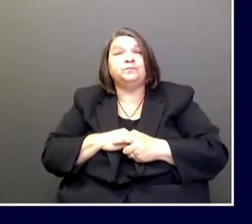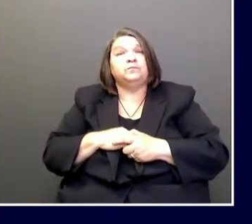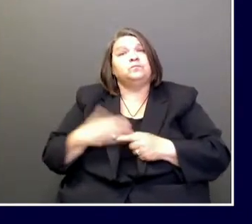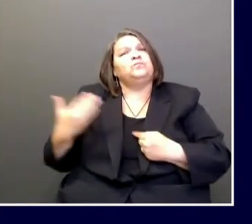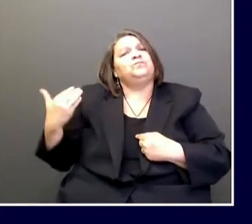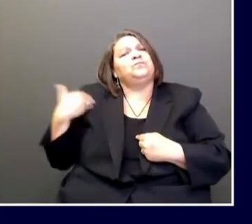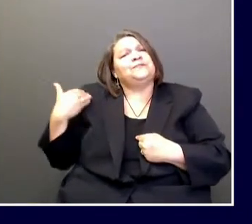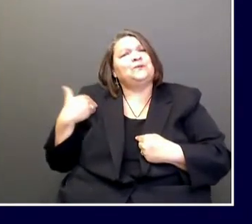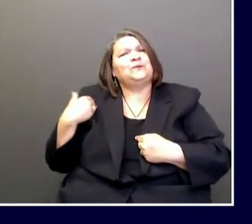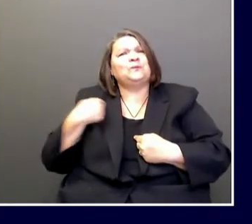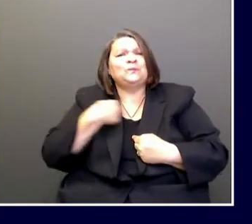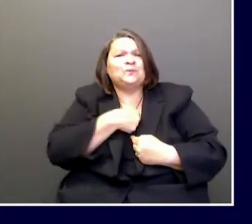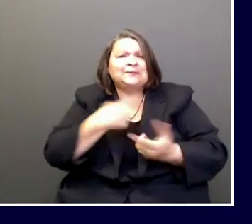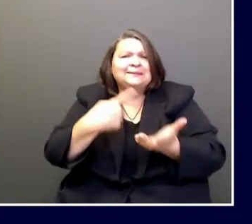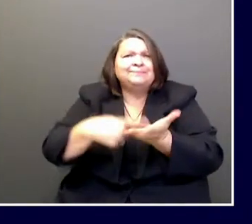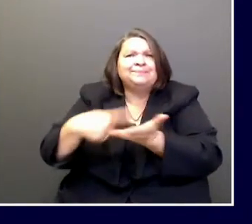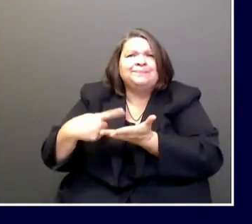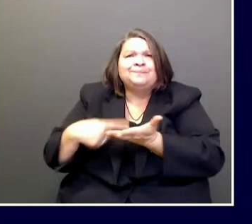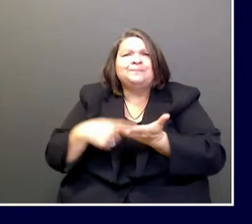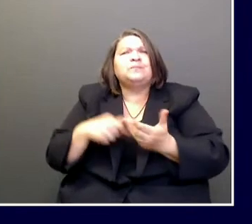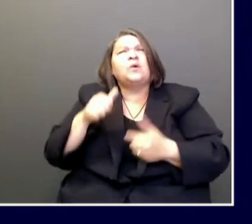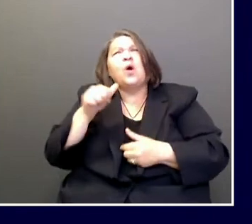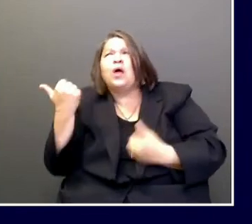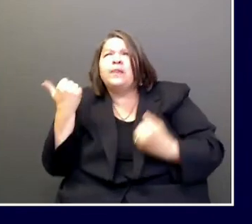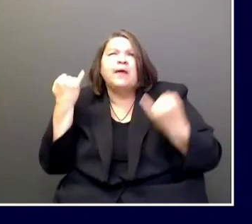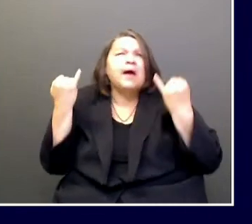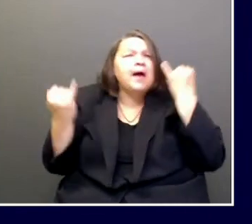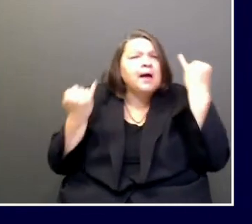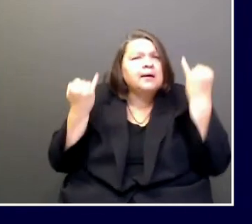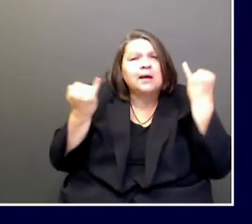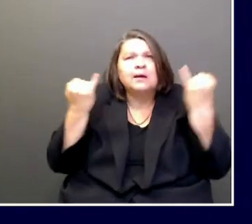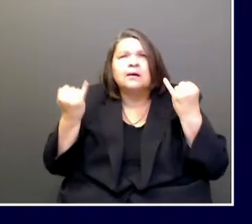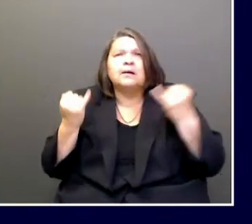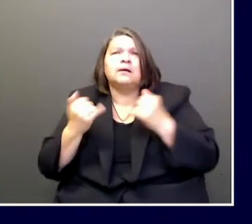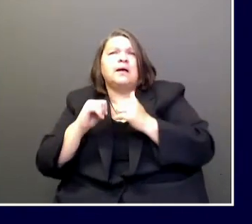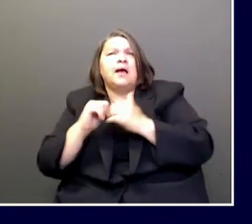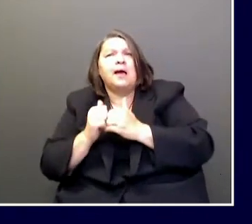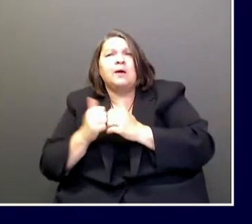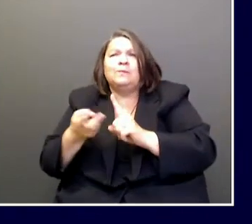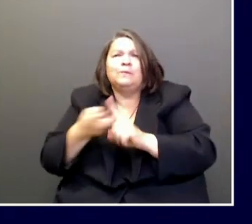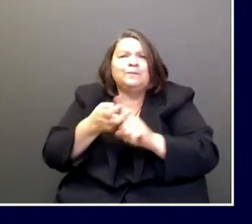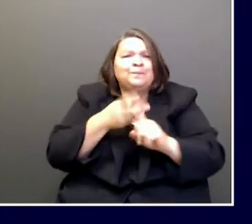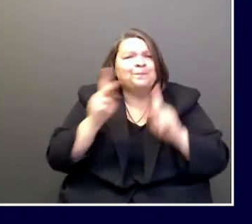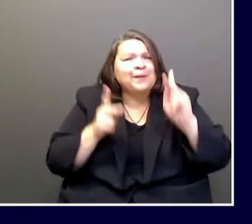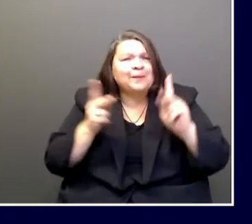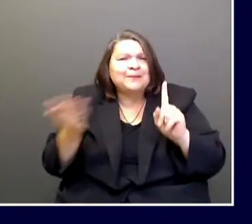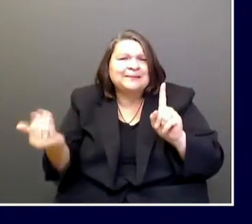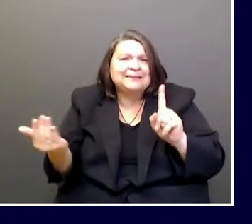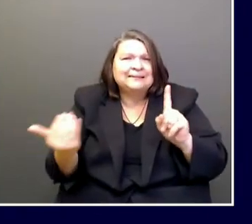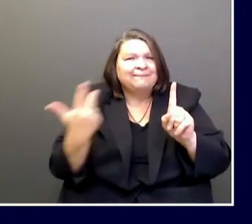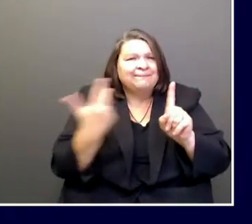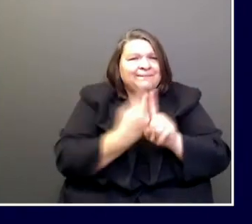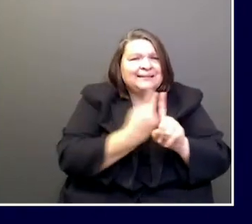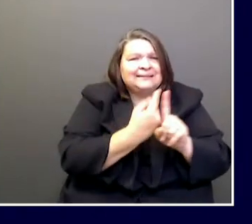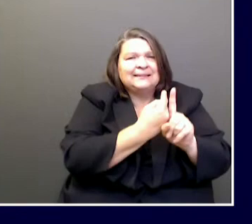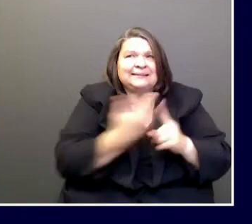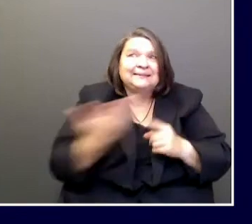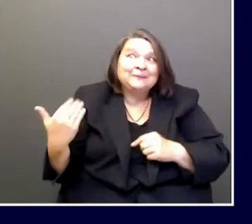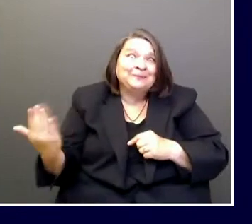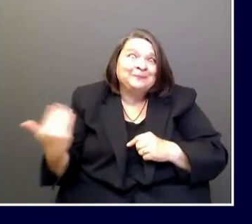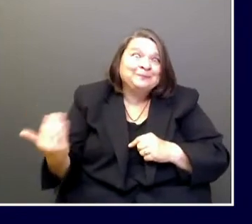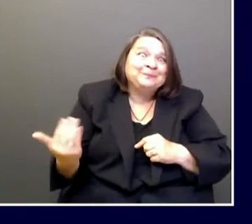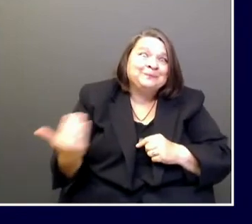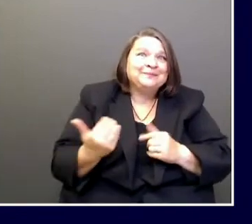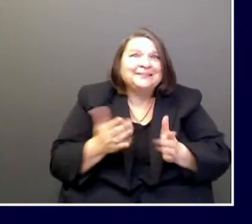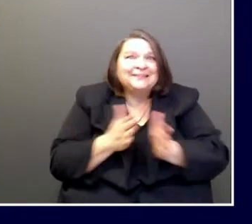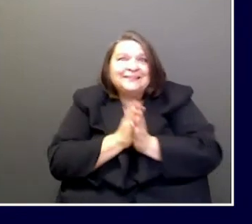more enticing for those who, for whatever reason, have not rolled up their sleeves. Do you have any updates to give us on that about, whether it's incentives, whether